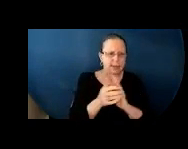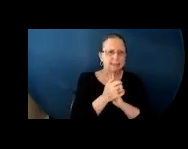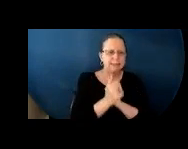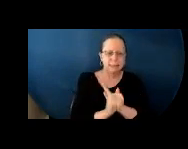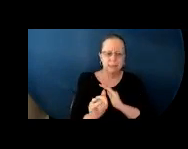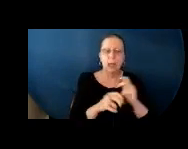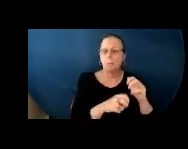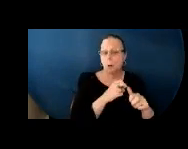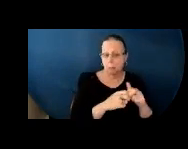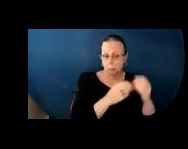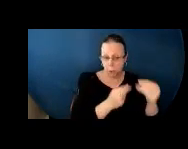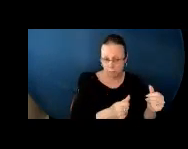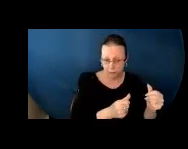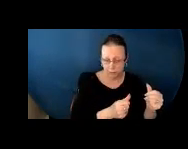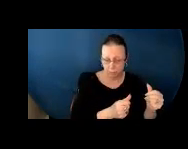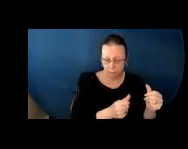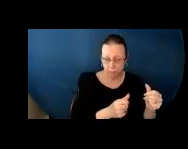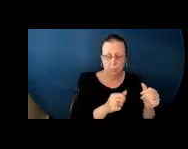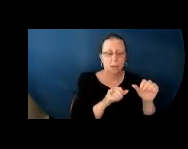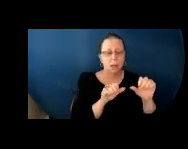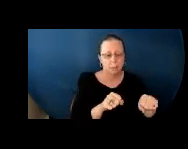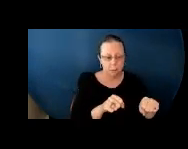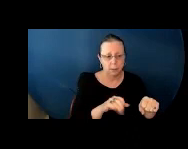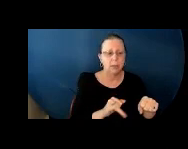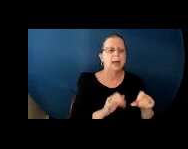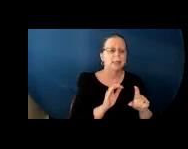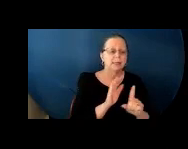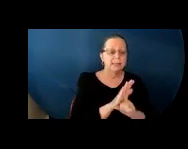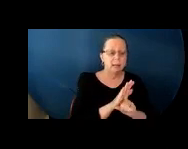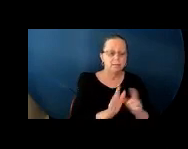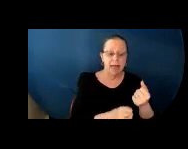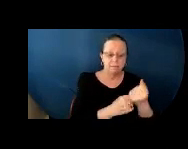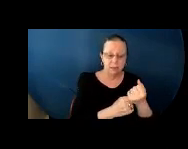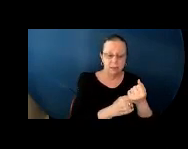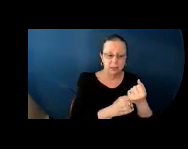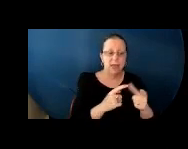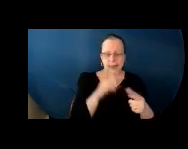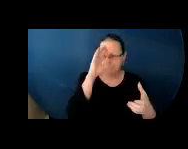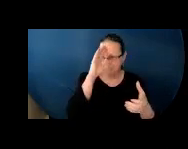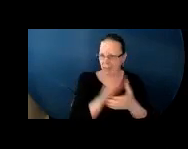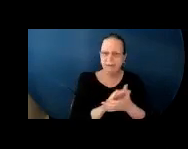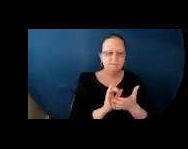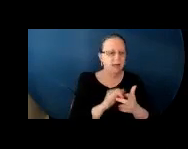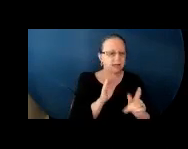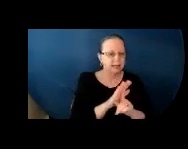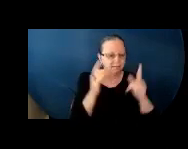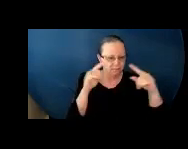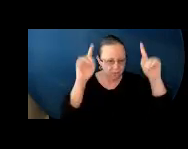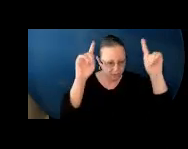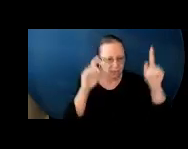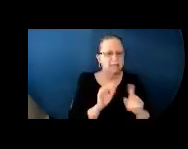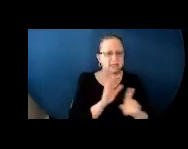problem solving, abilities like self-advocacy, and then beliefs like self-efficacy and